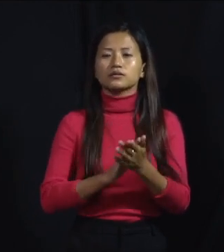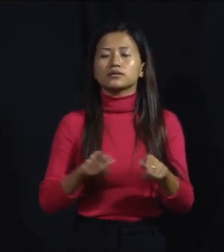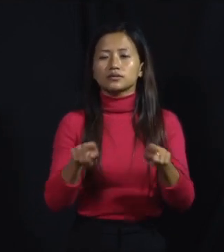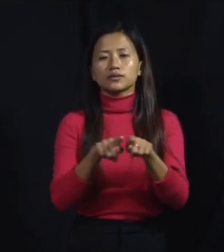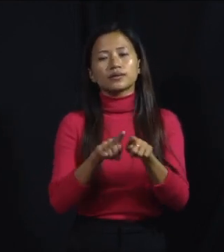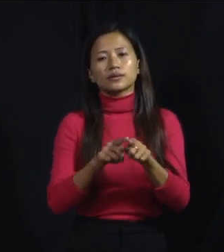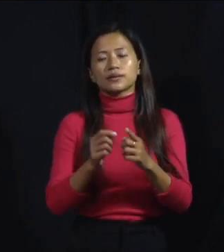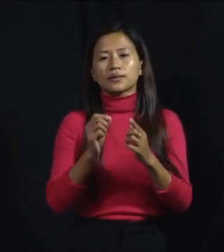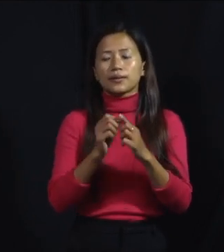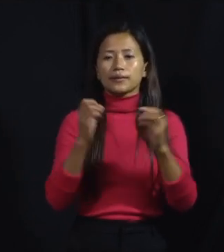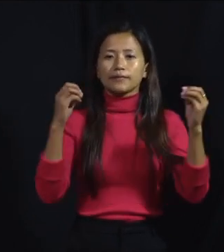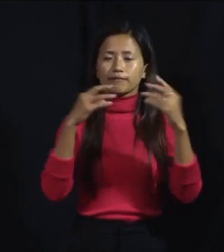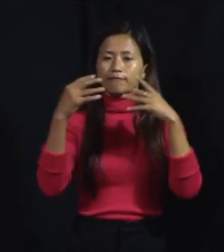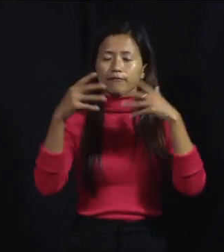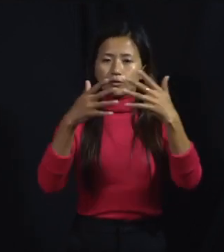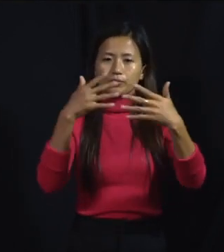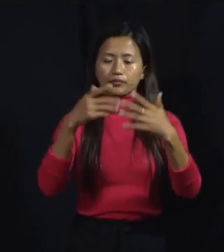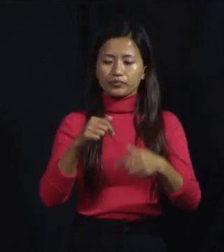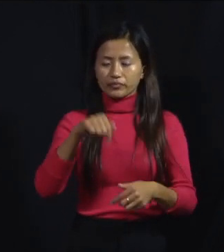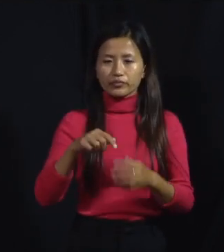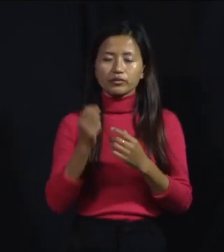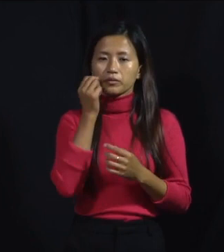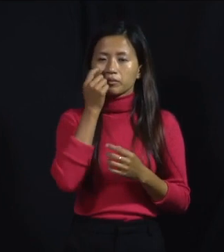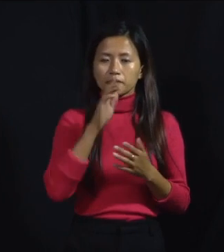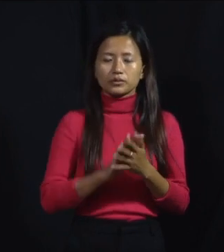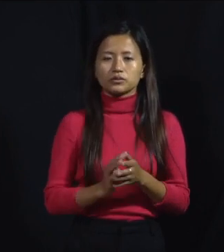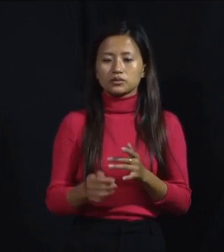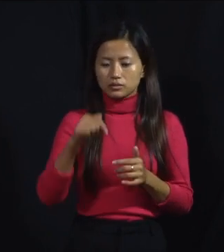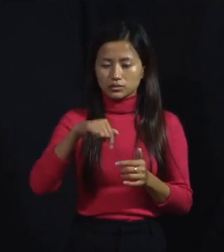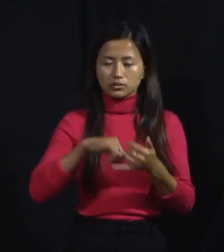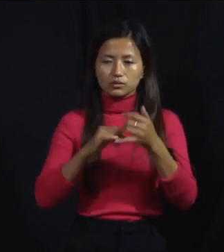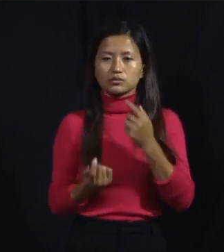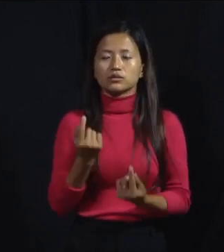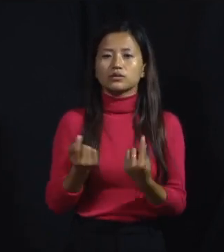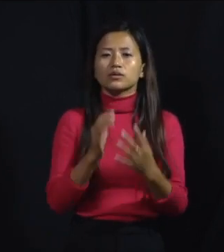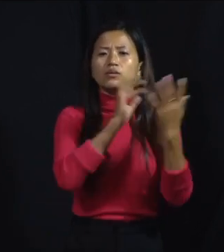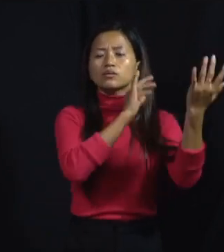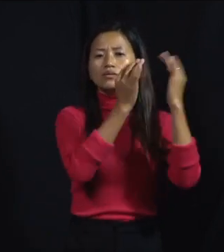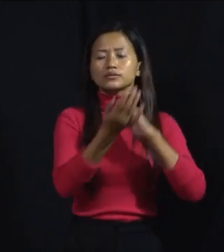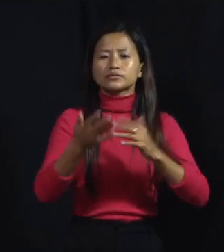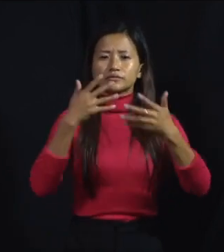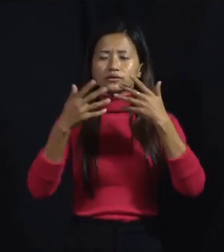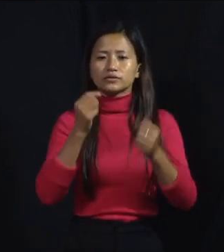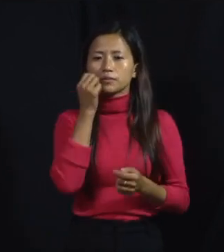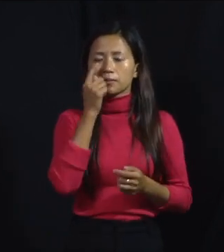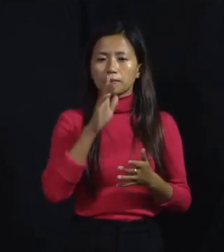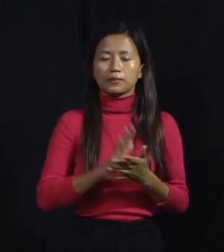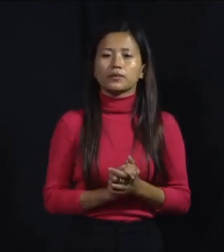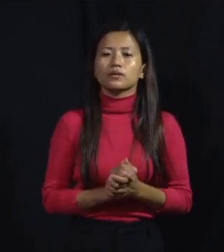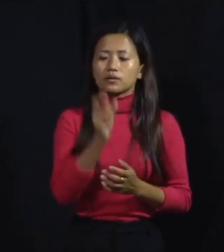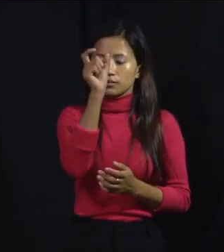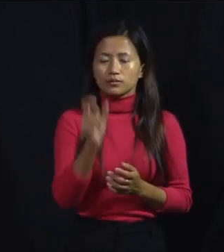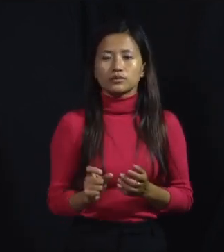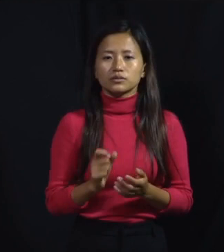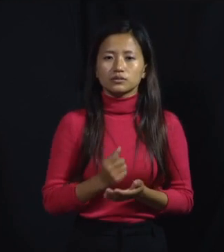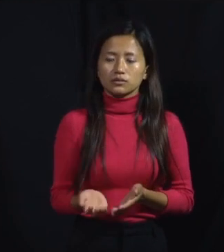we inherit from our parents and the situation that we face in this world, all these things are important for a